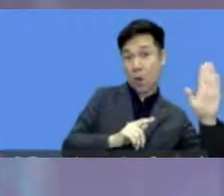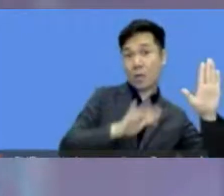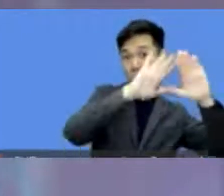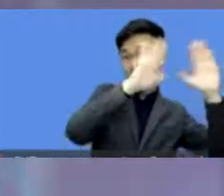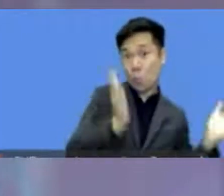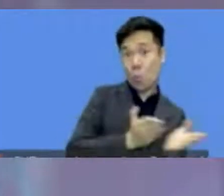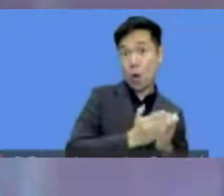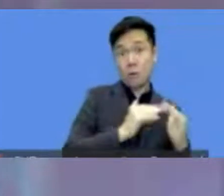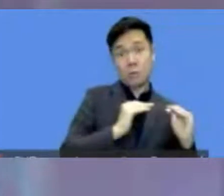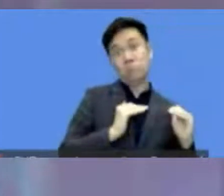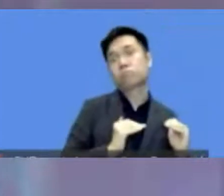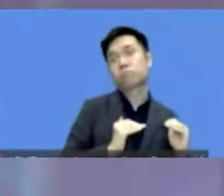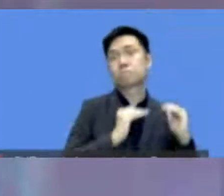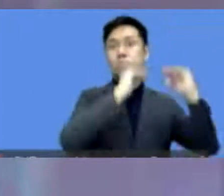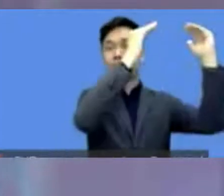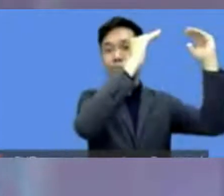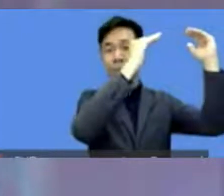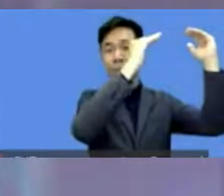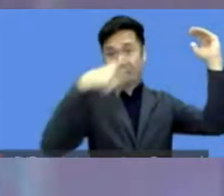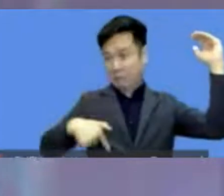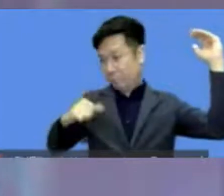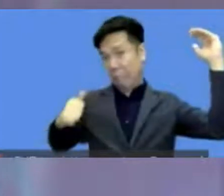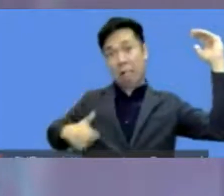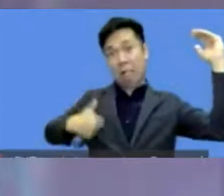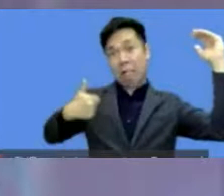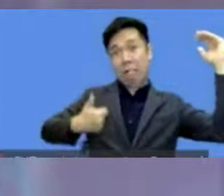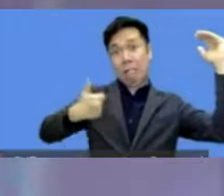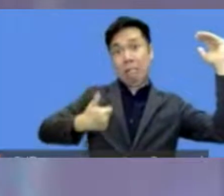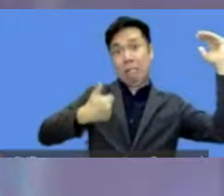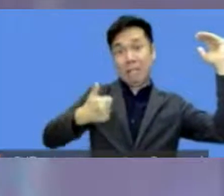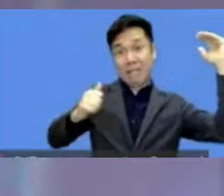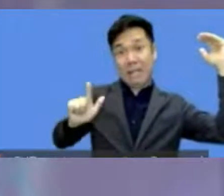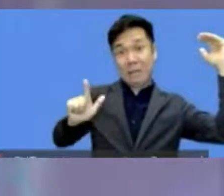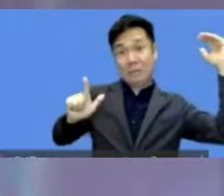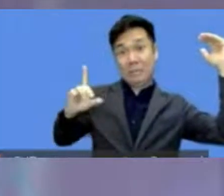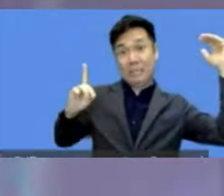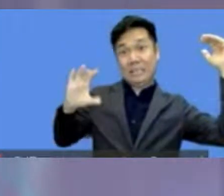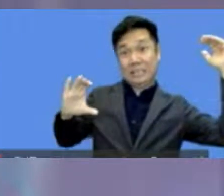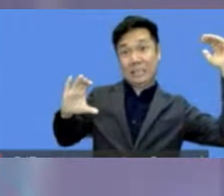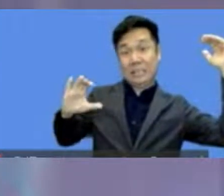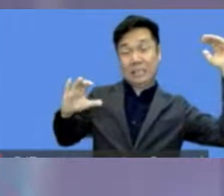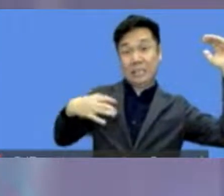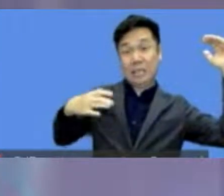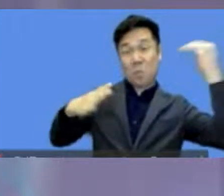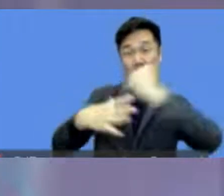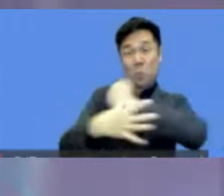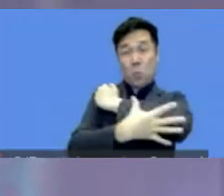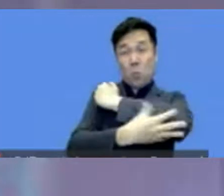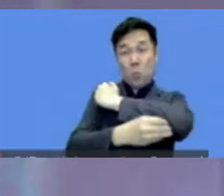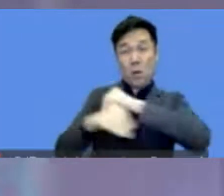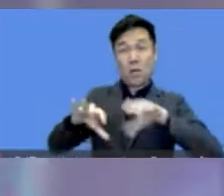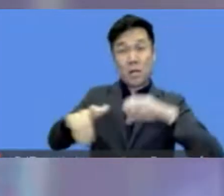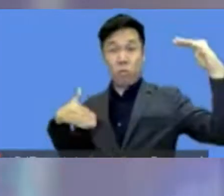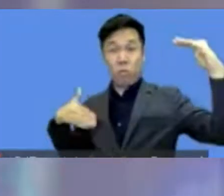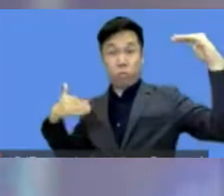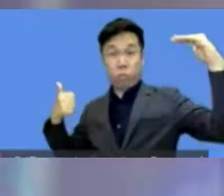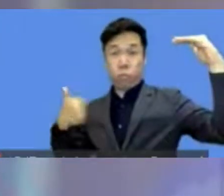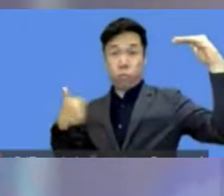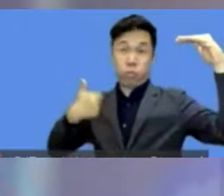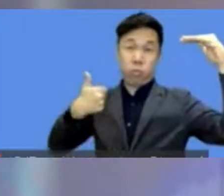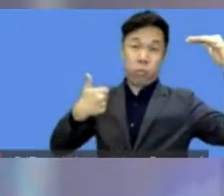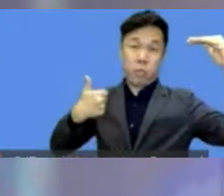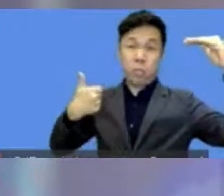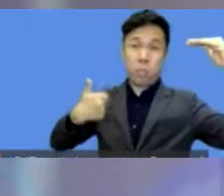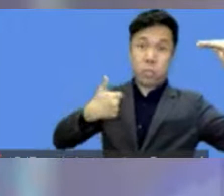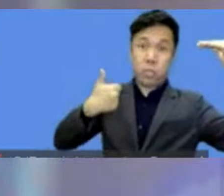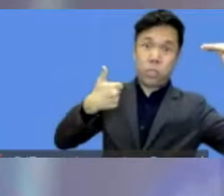ahead that catching up will be very difficult for the LDCs. So this is what I just wanted to say. Thank you. Thank you,